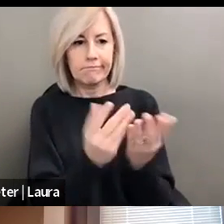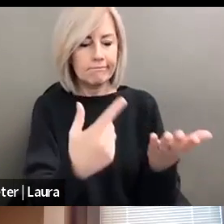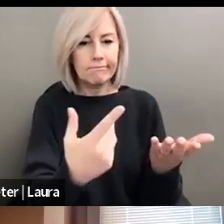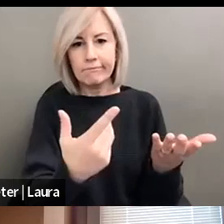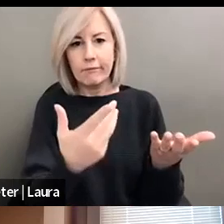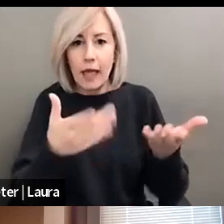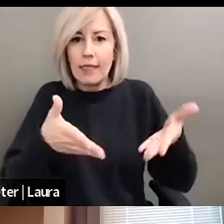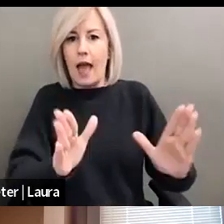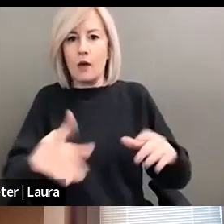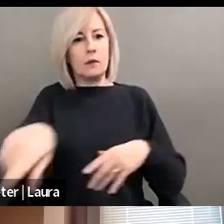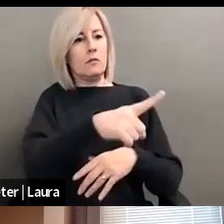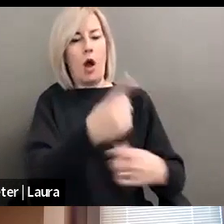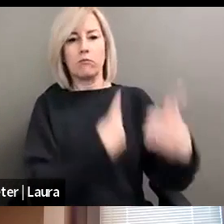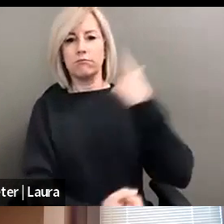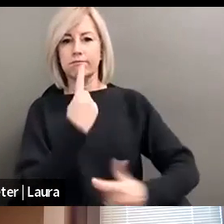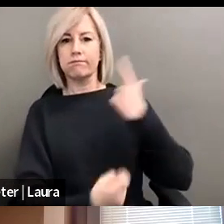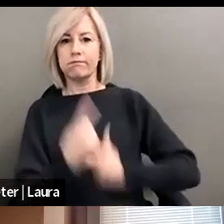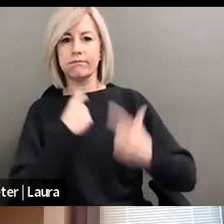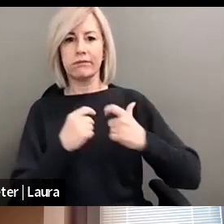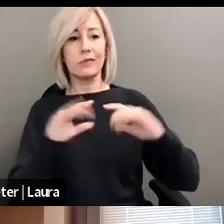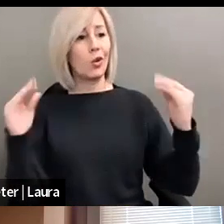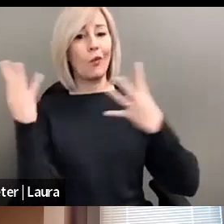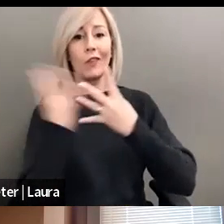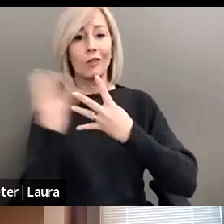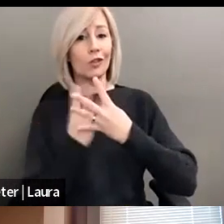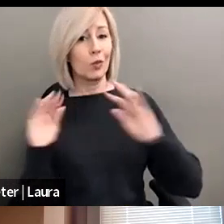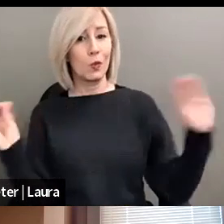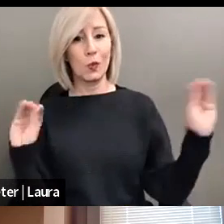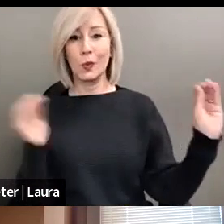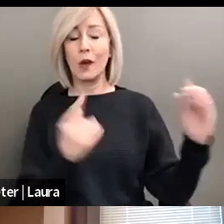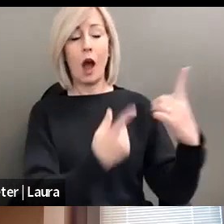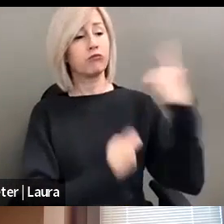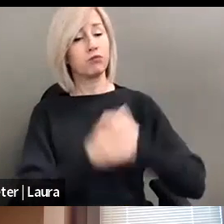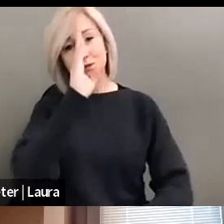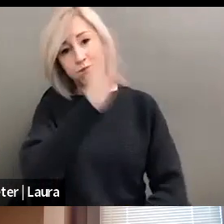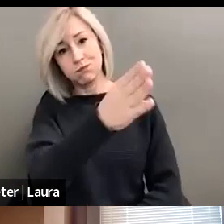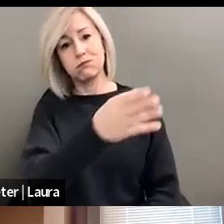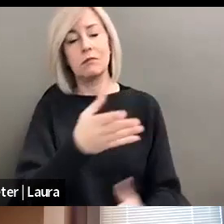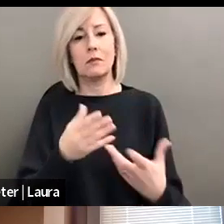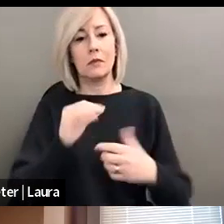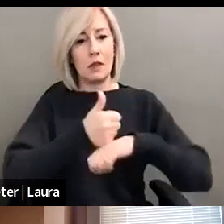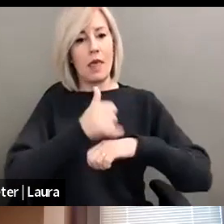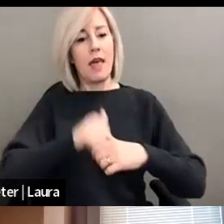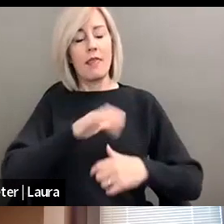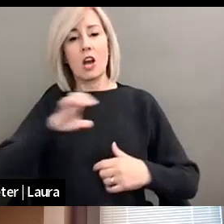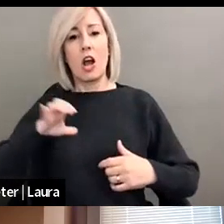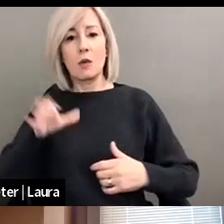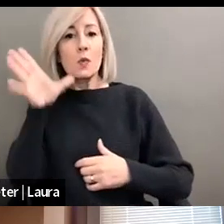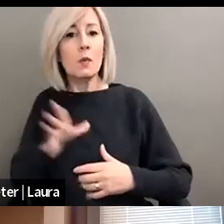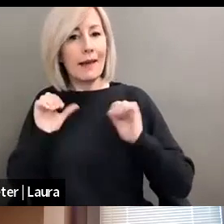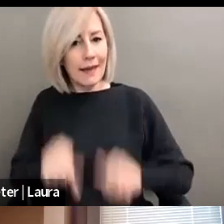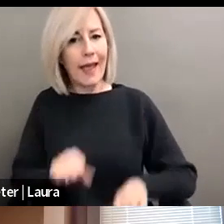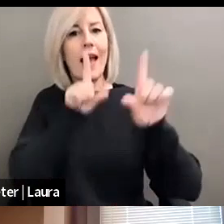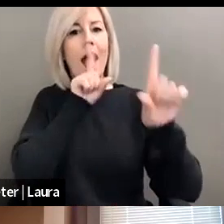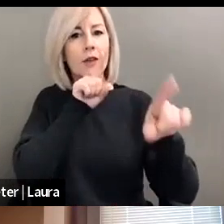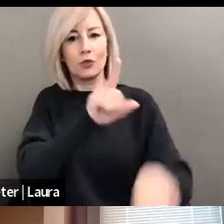ask their questions unfiltered in a setting that the congresswoman can hear them and answer them